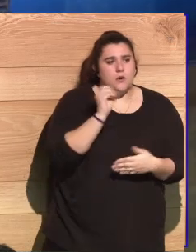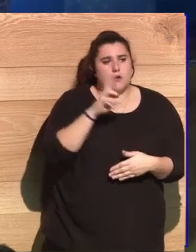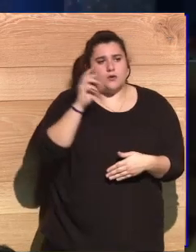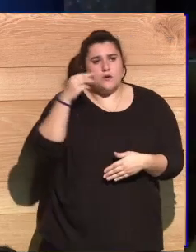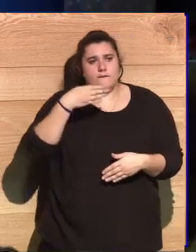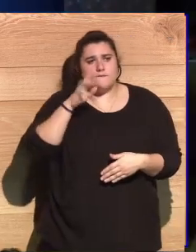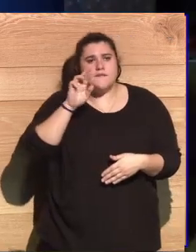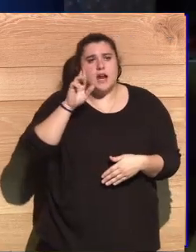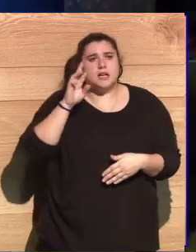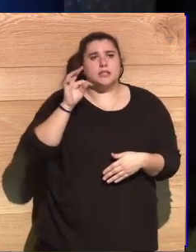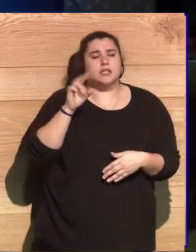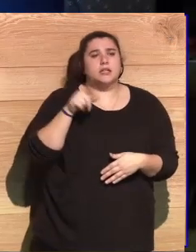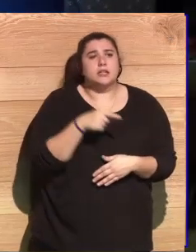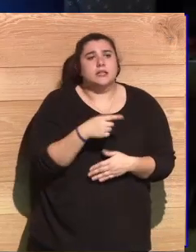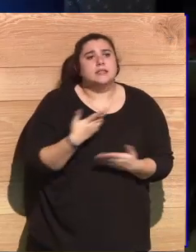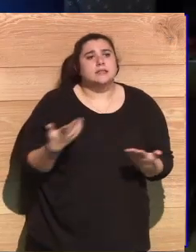to Robert Frank's work, or...